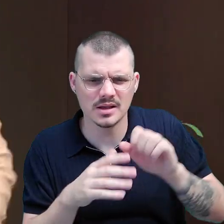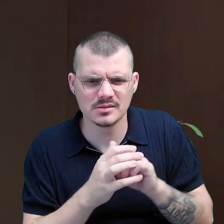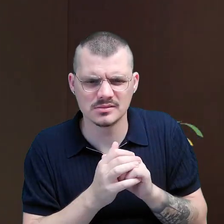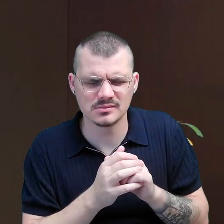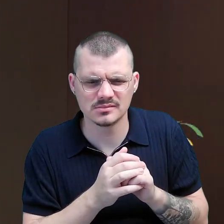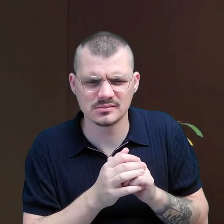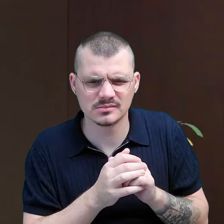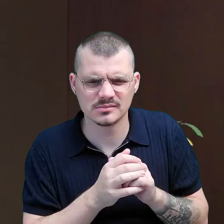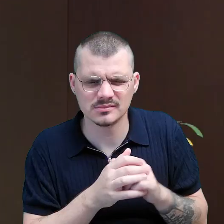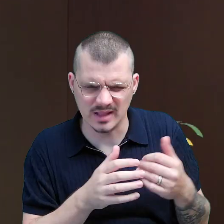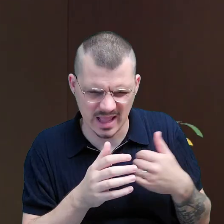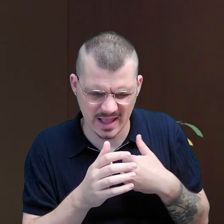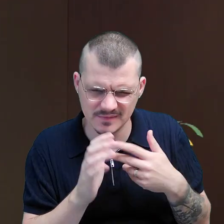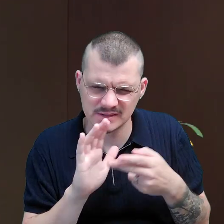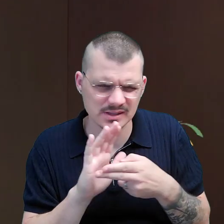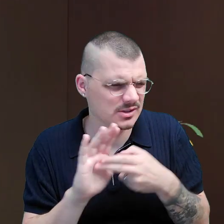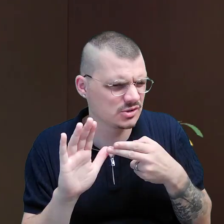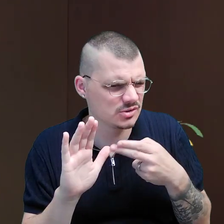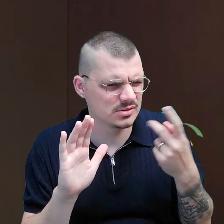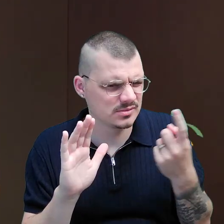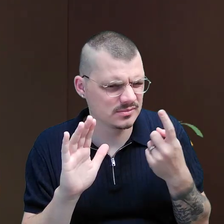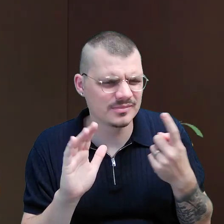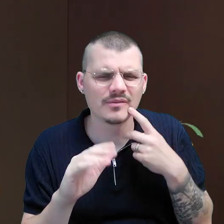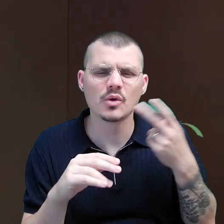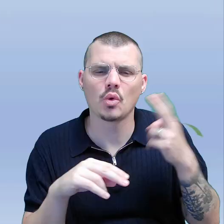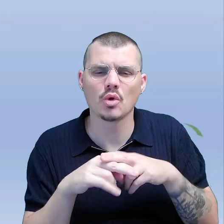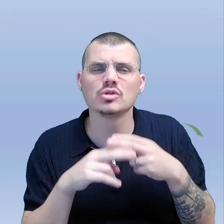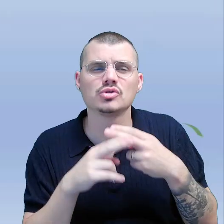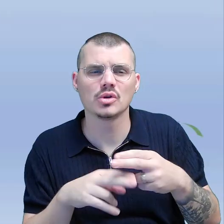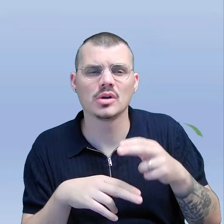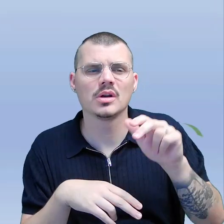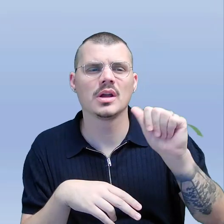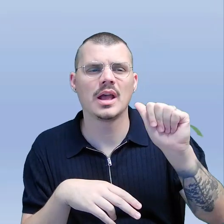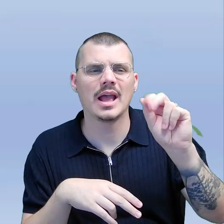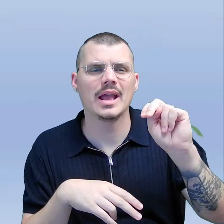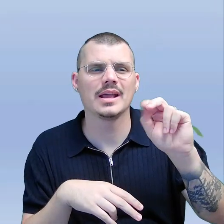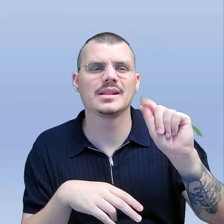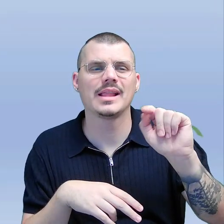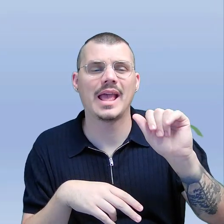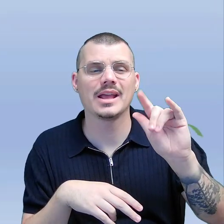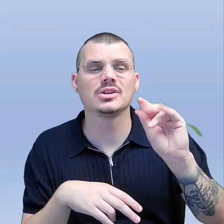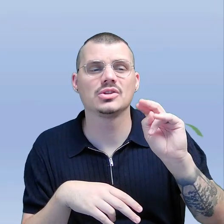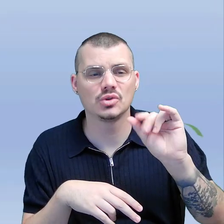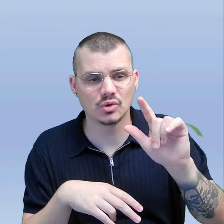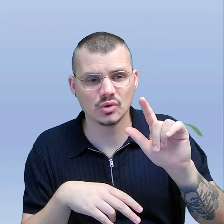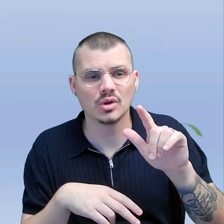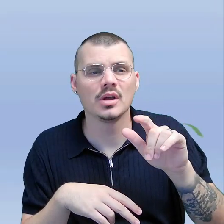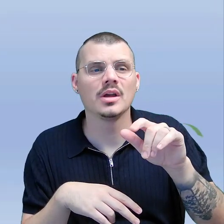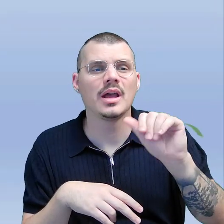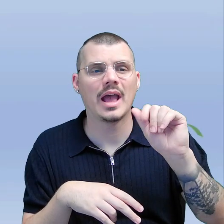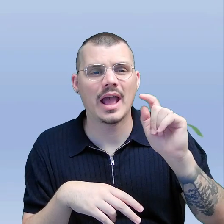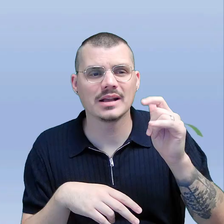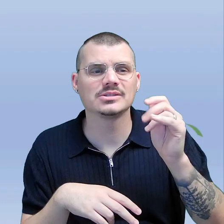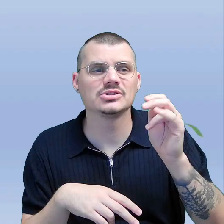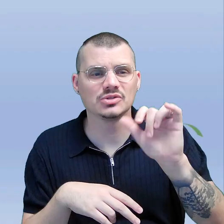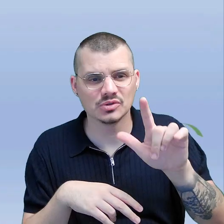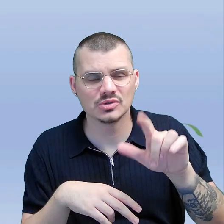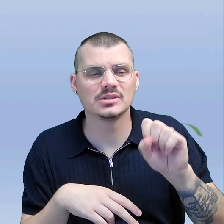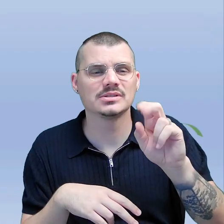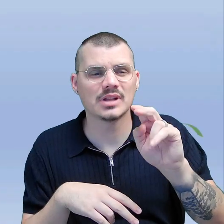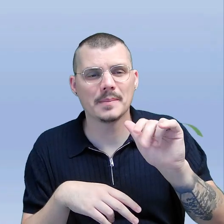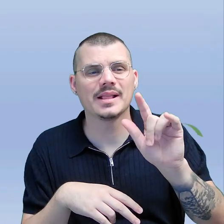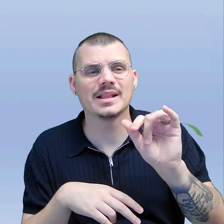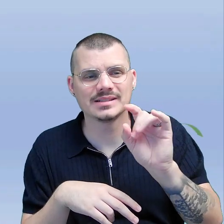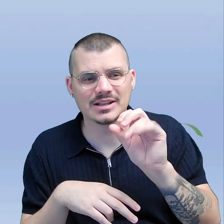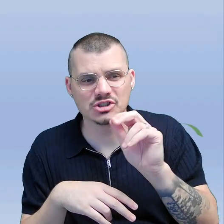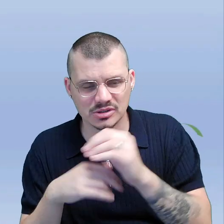Is there a condition like that? Well, of course there is. It's called atlantoaxial subluxation.